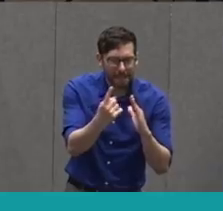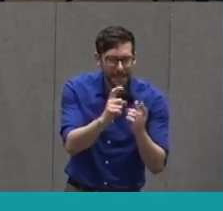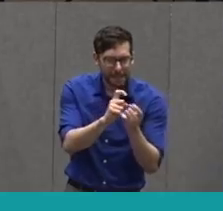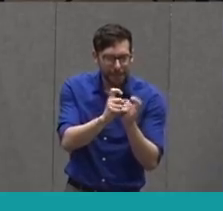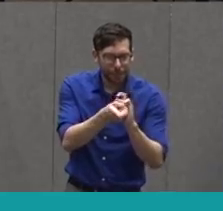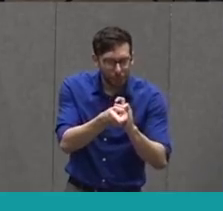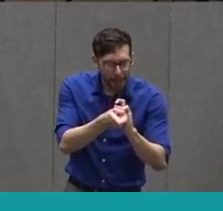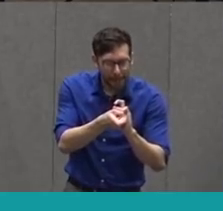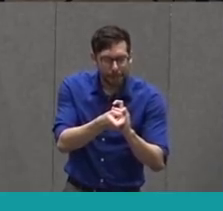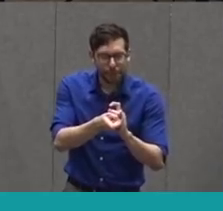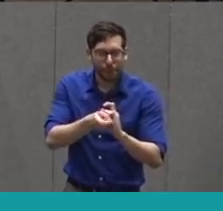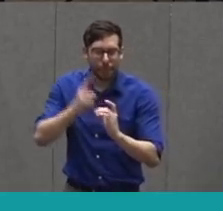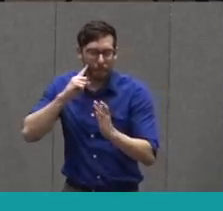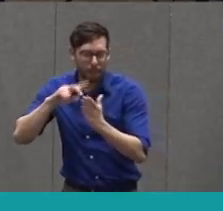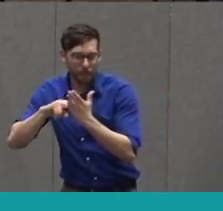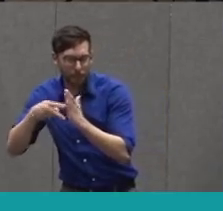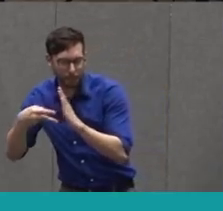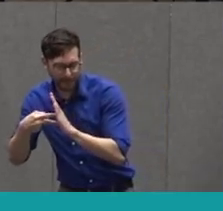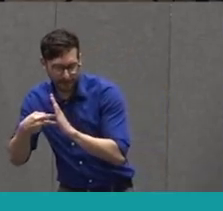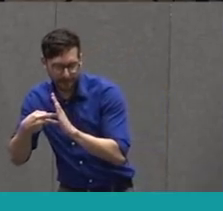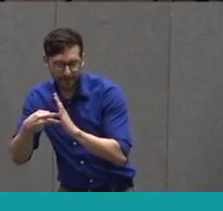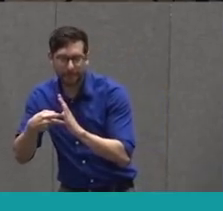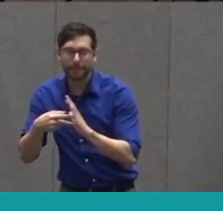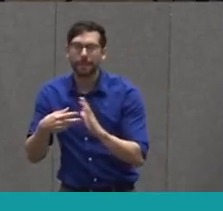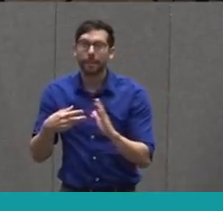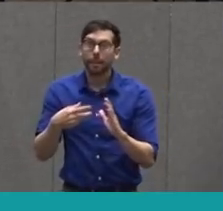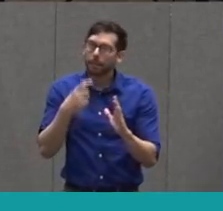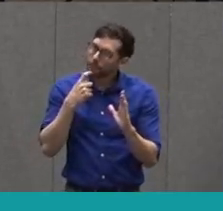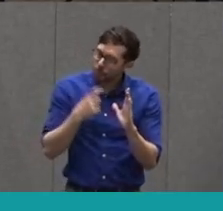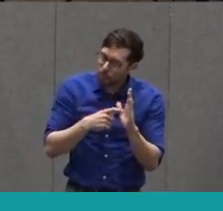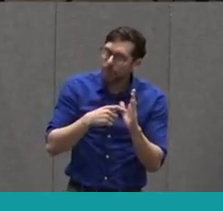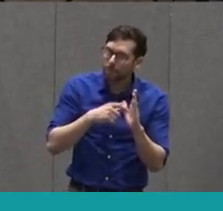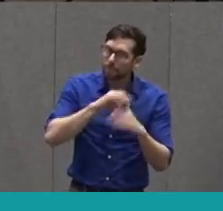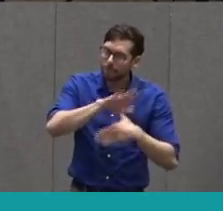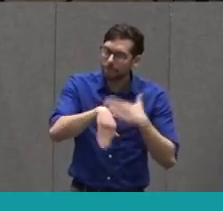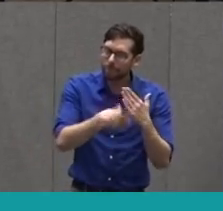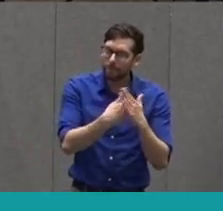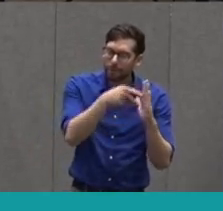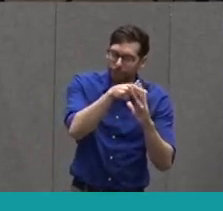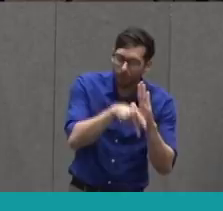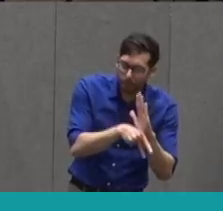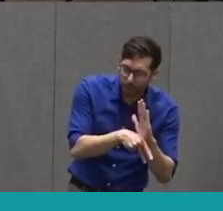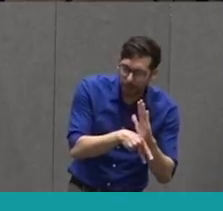based on its properties, or how you can make it better.